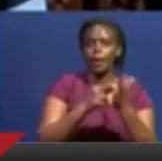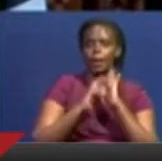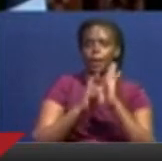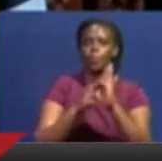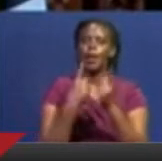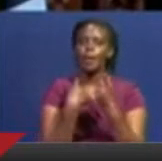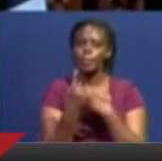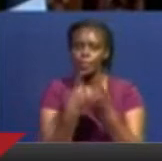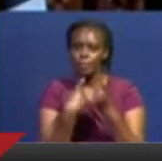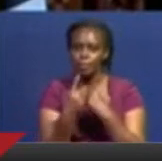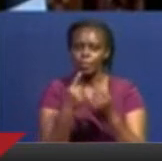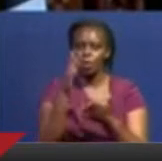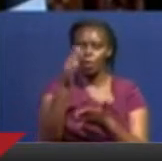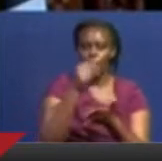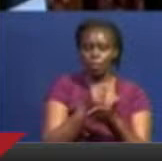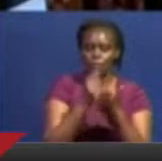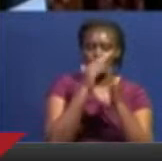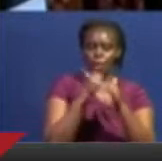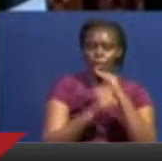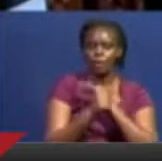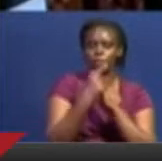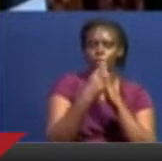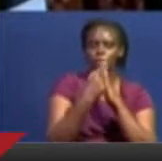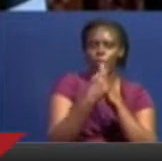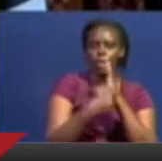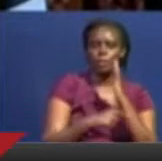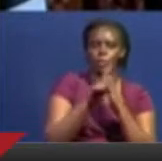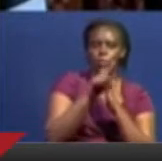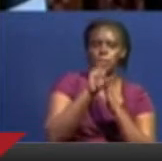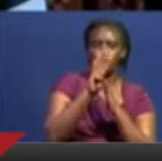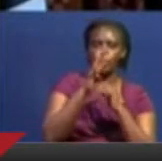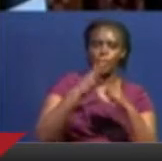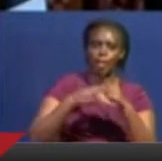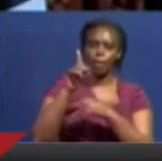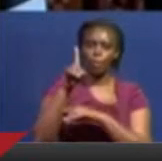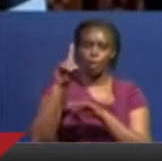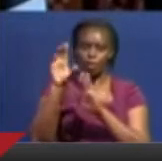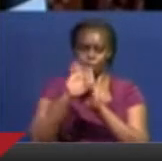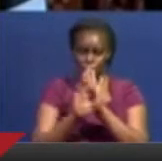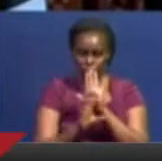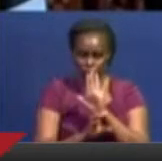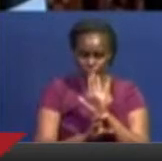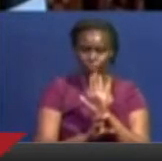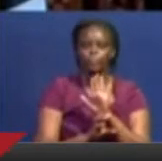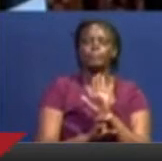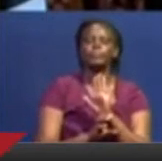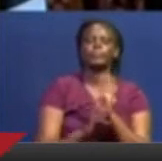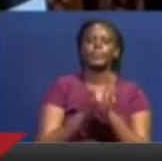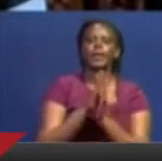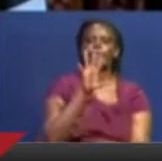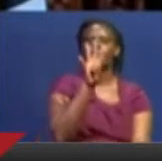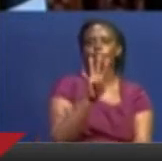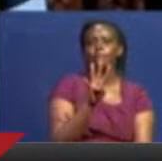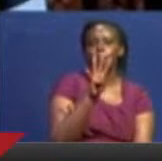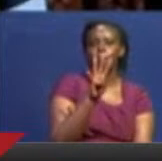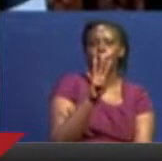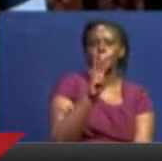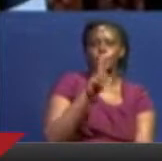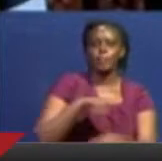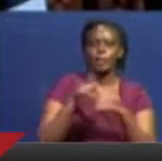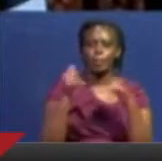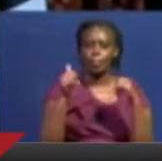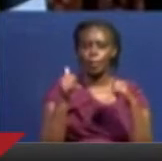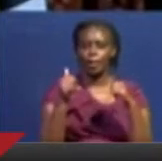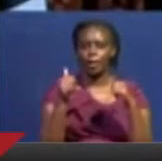to debate on the nomination under Article 149(1) of the Constitution. And 4. The